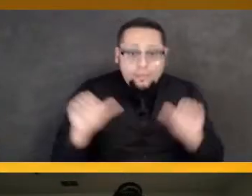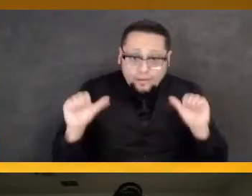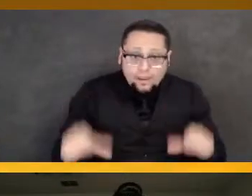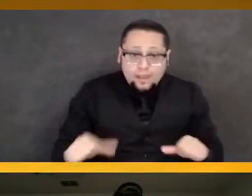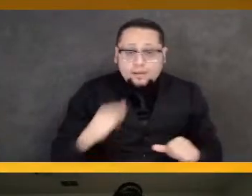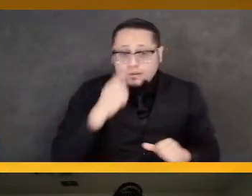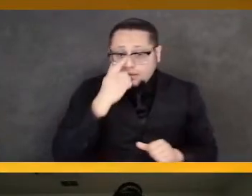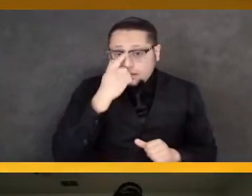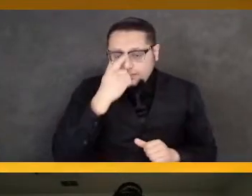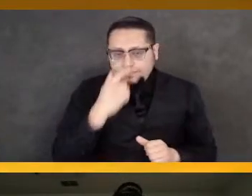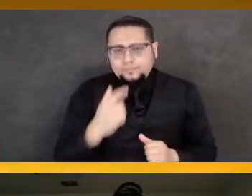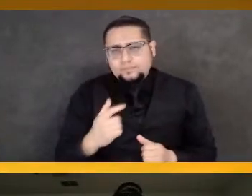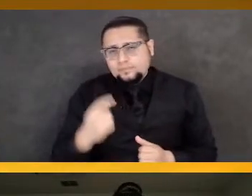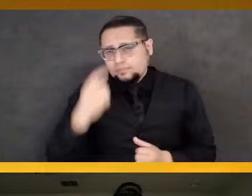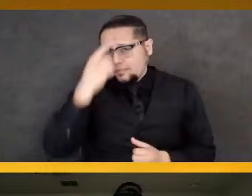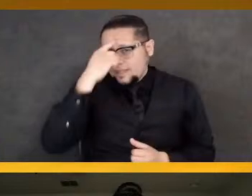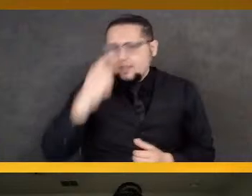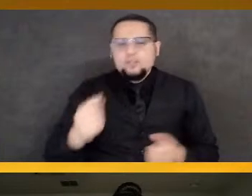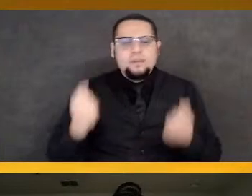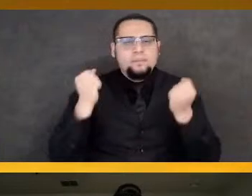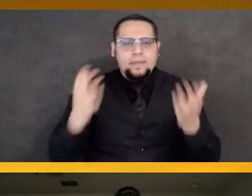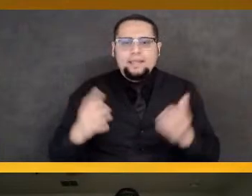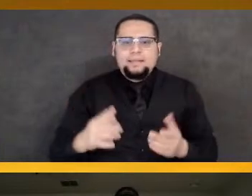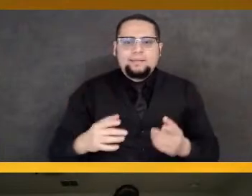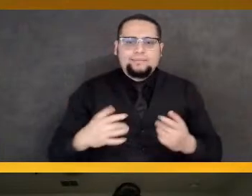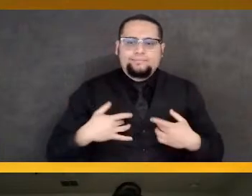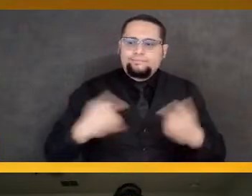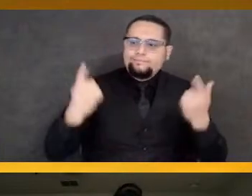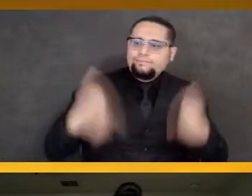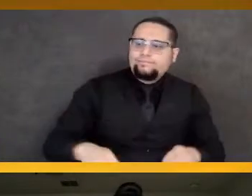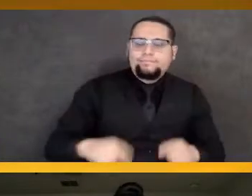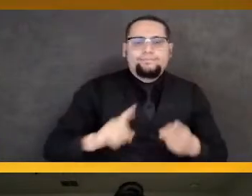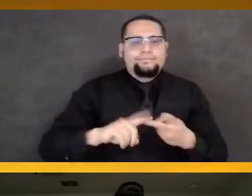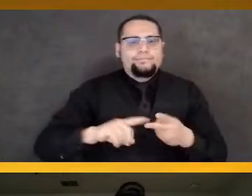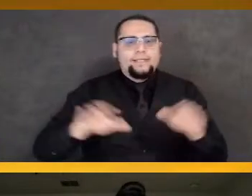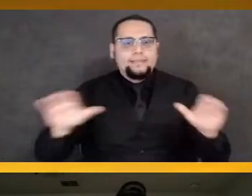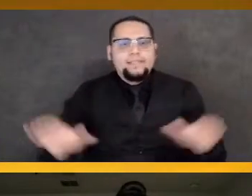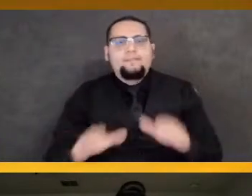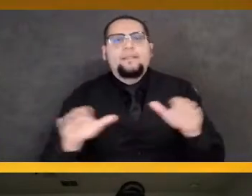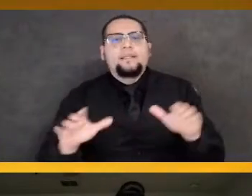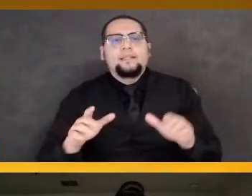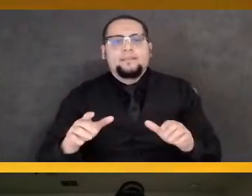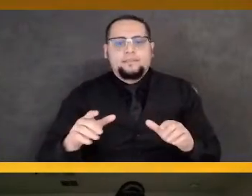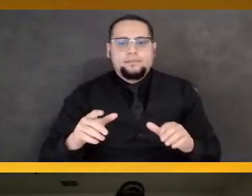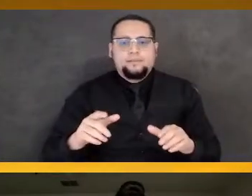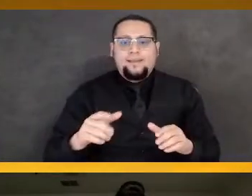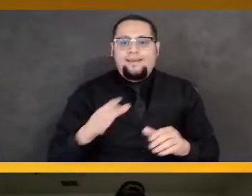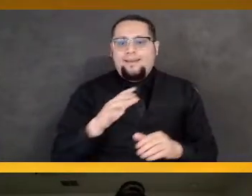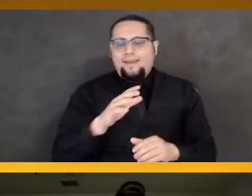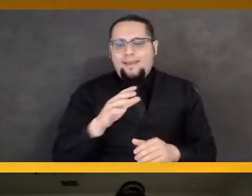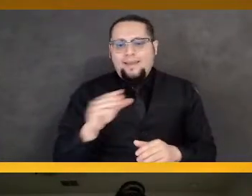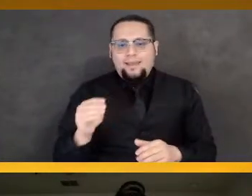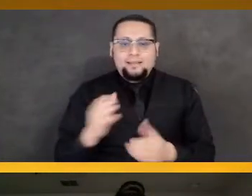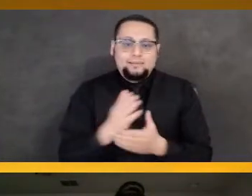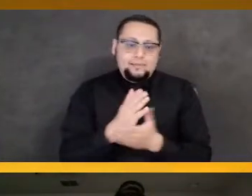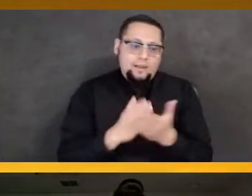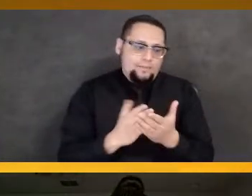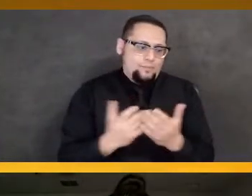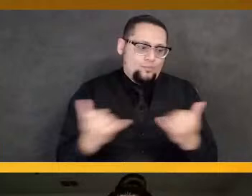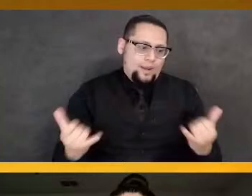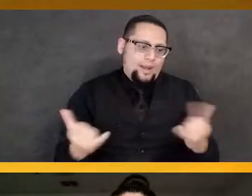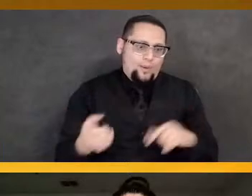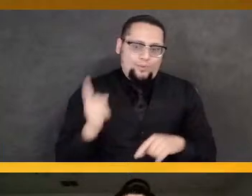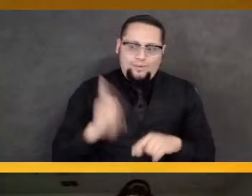different venues and activities and that sort of thing, which of course right now are not